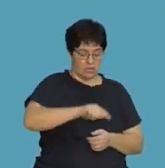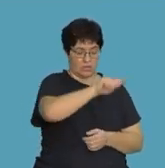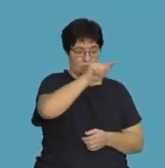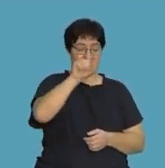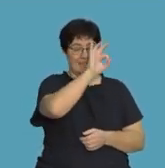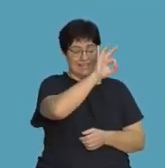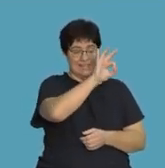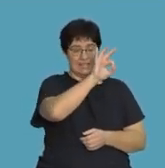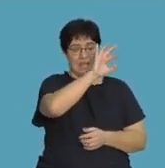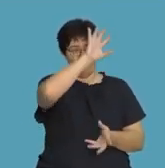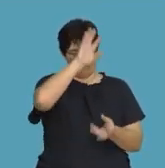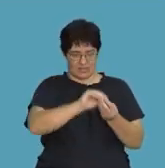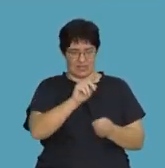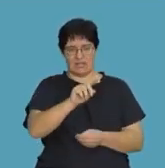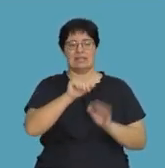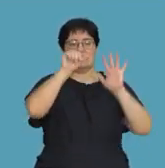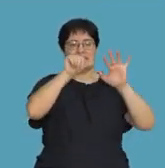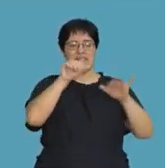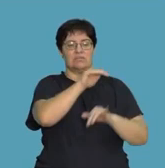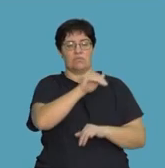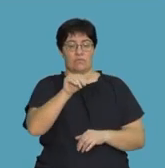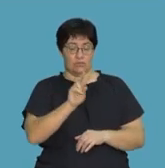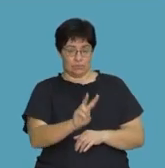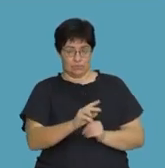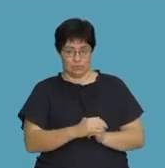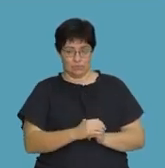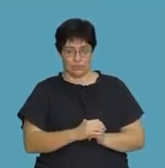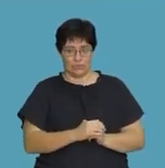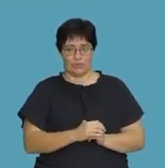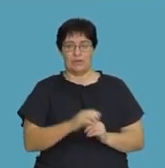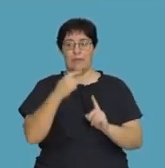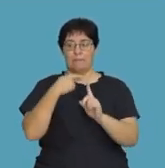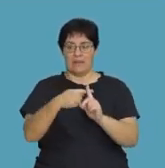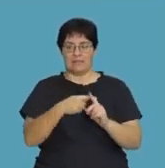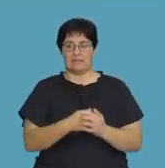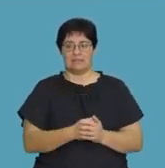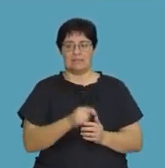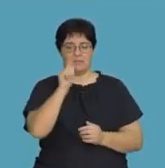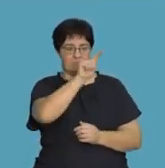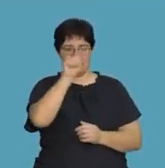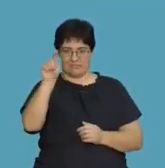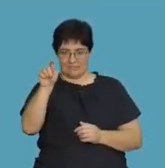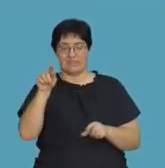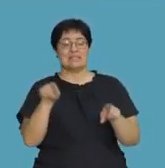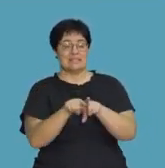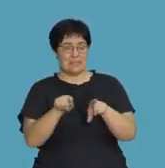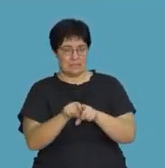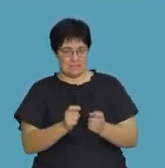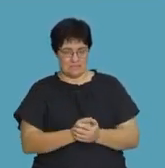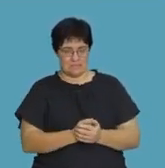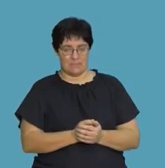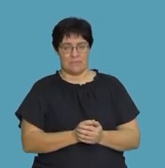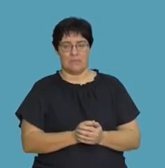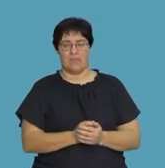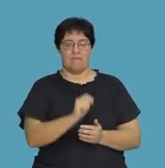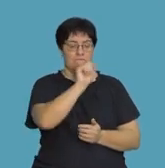of everything that I have here, 16 over 2, plus what I have here is